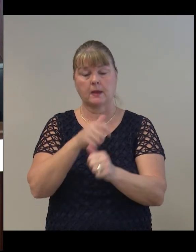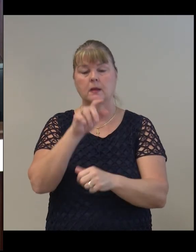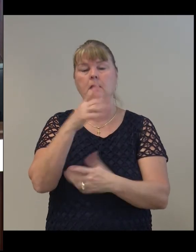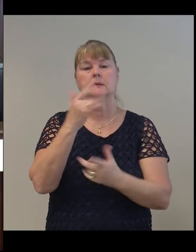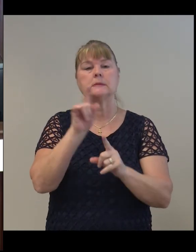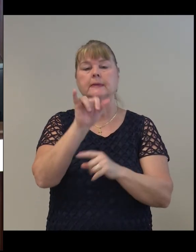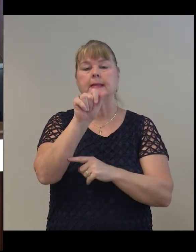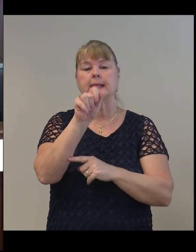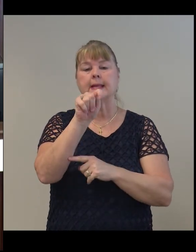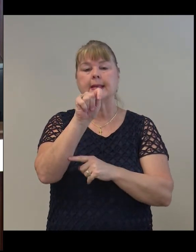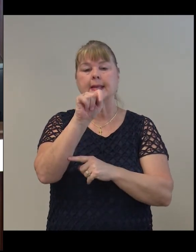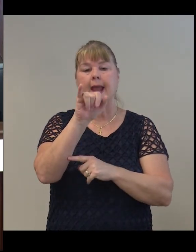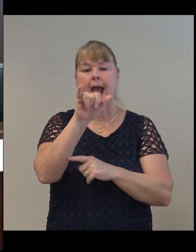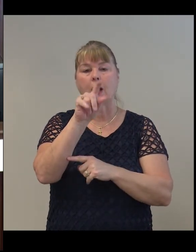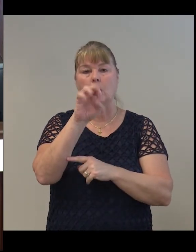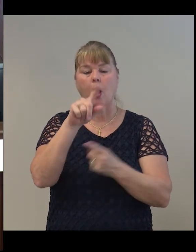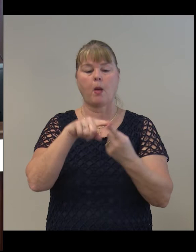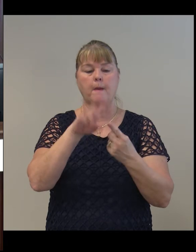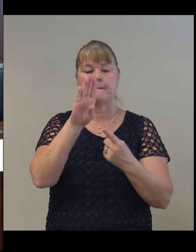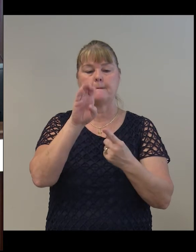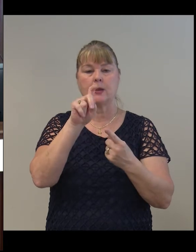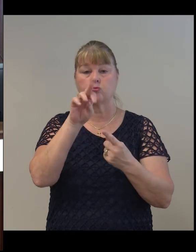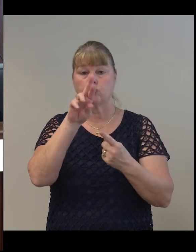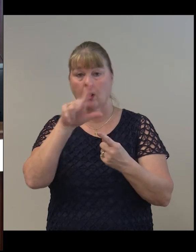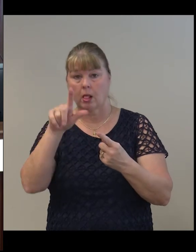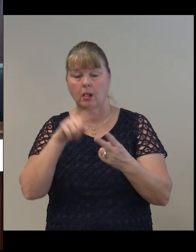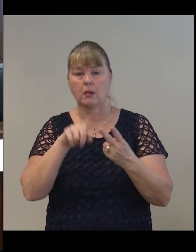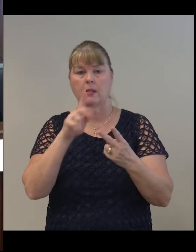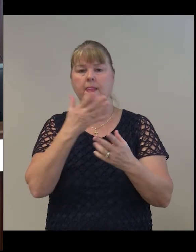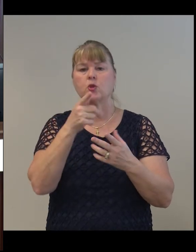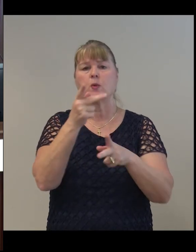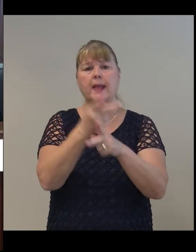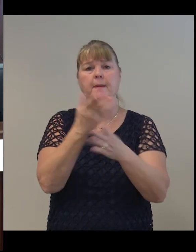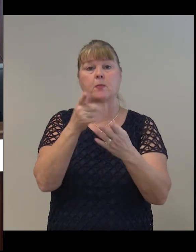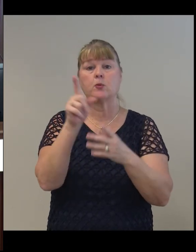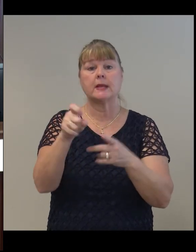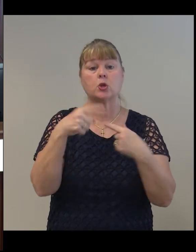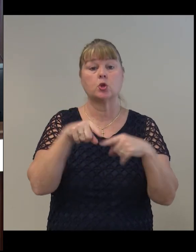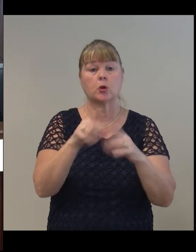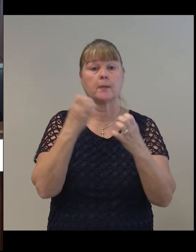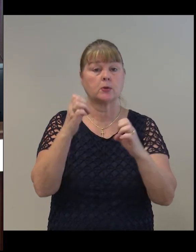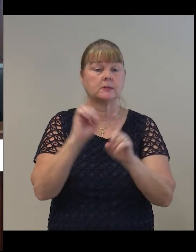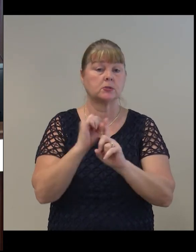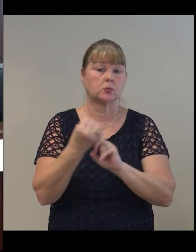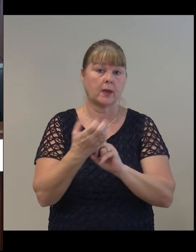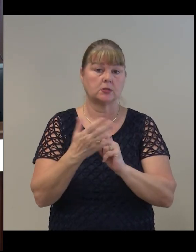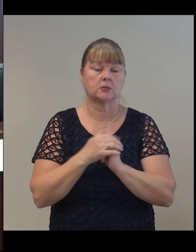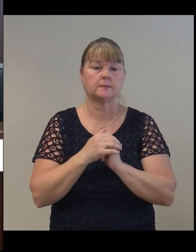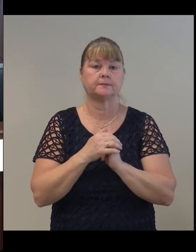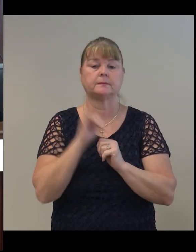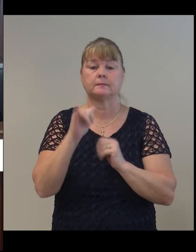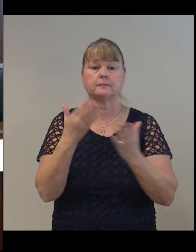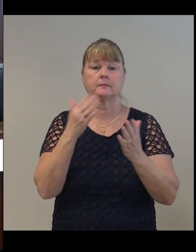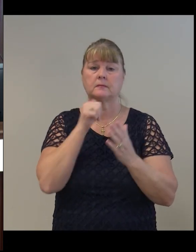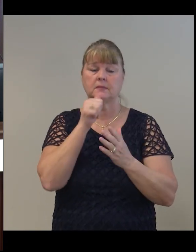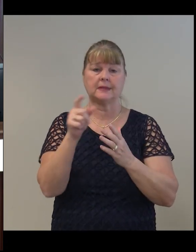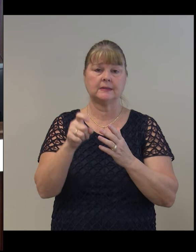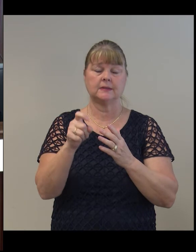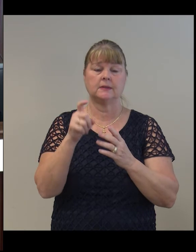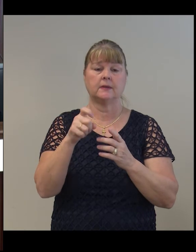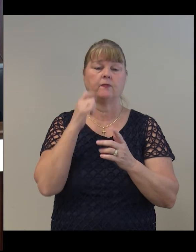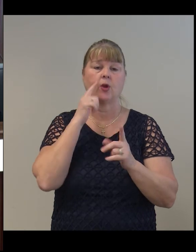as Tylenol or Benadryl or things that you keep that you may need during an emergency situation that